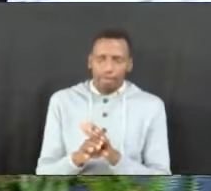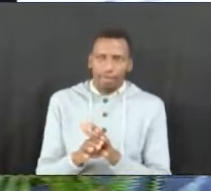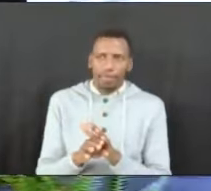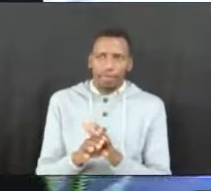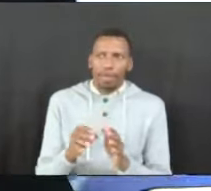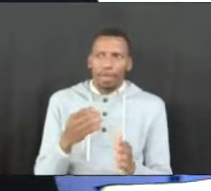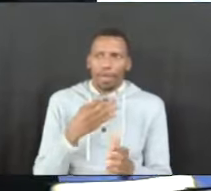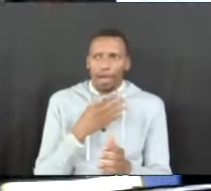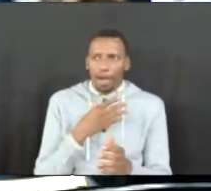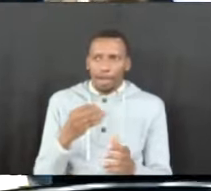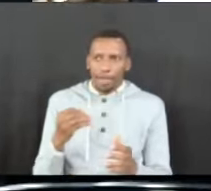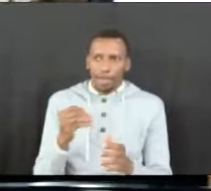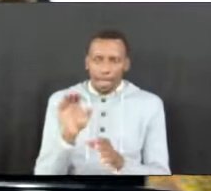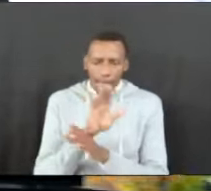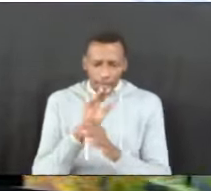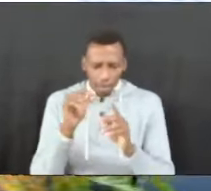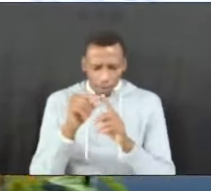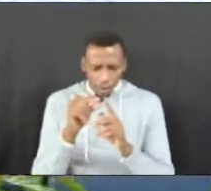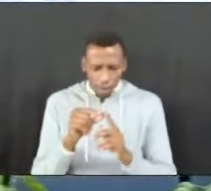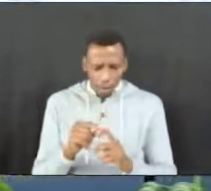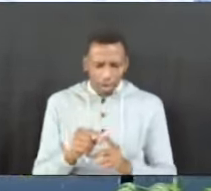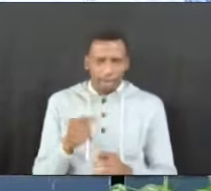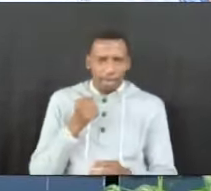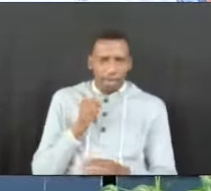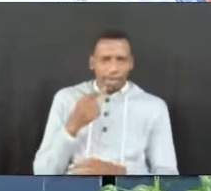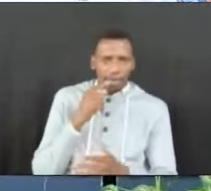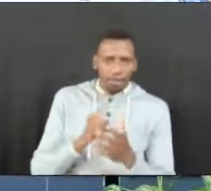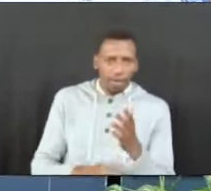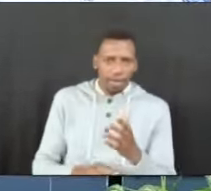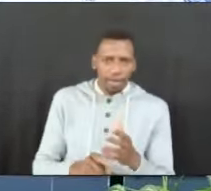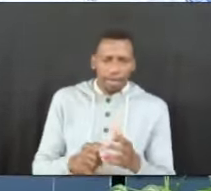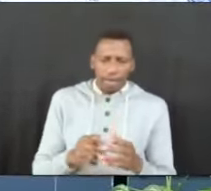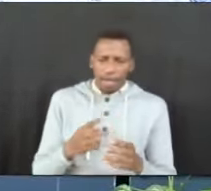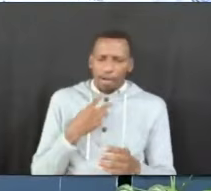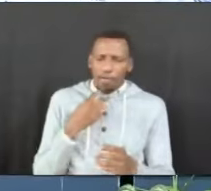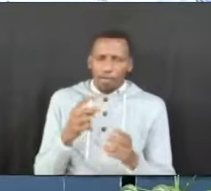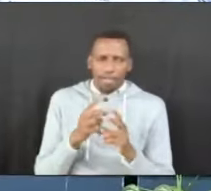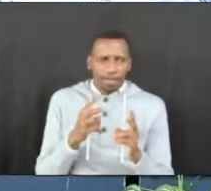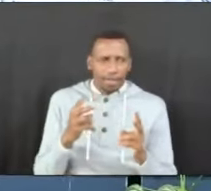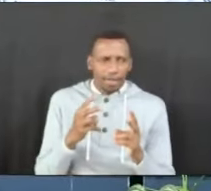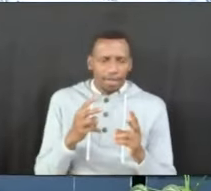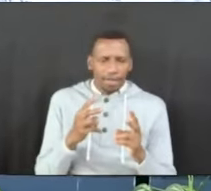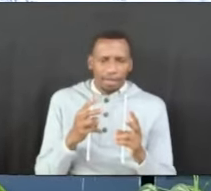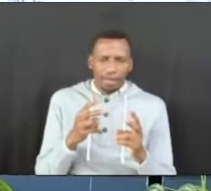con fuoco, she says, sounded very harsh and discordant.